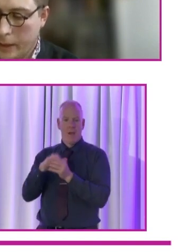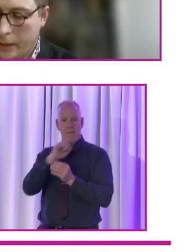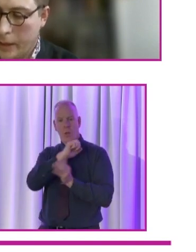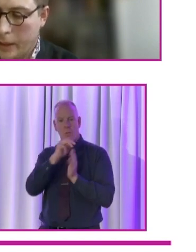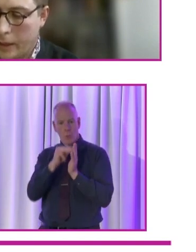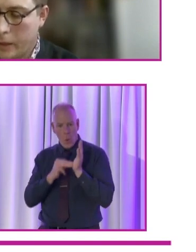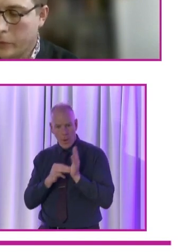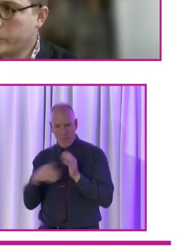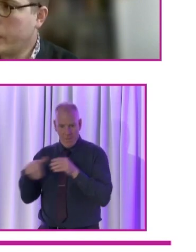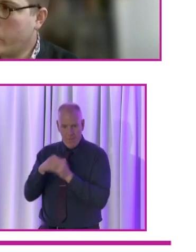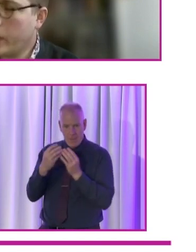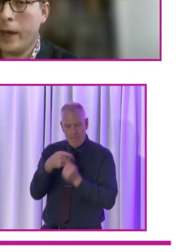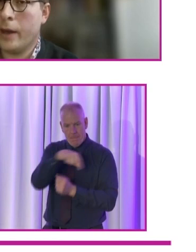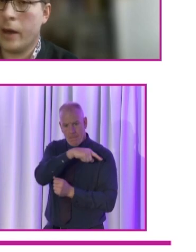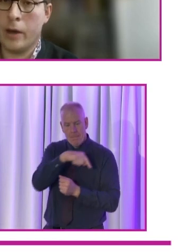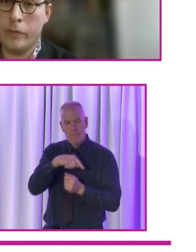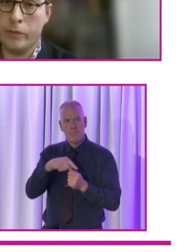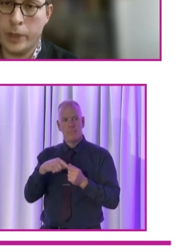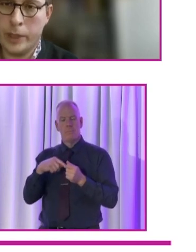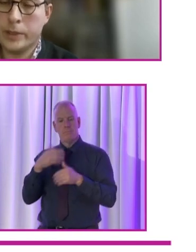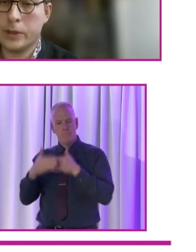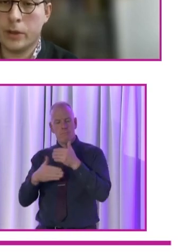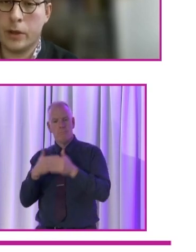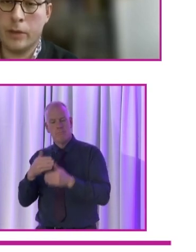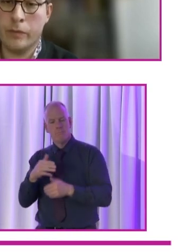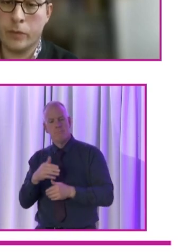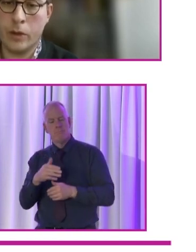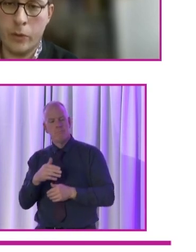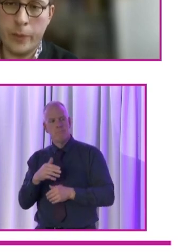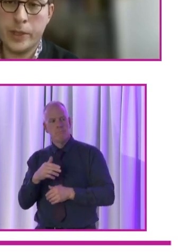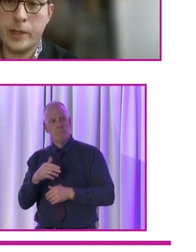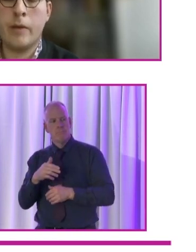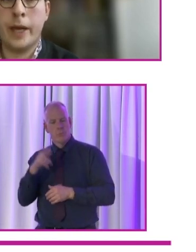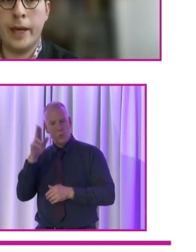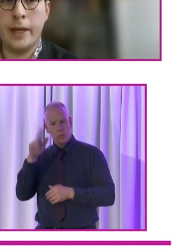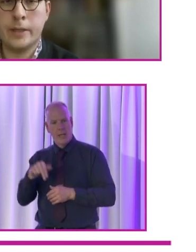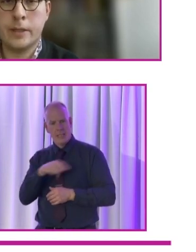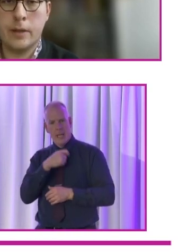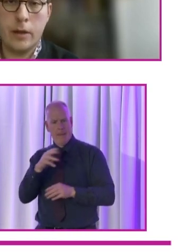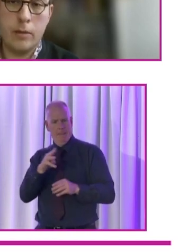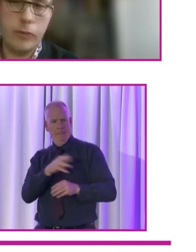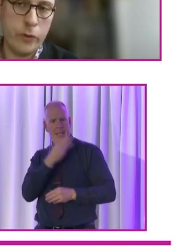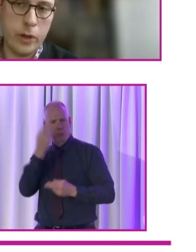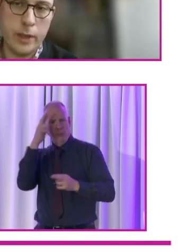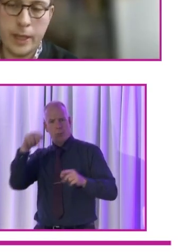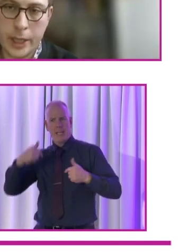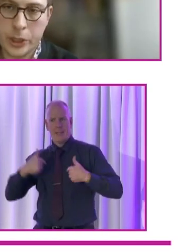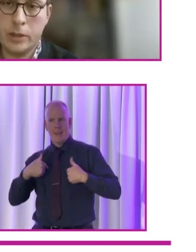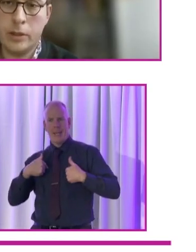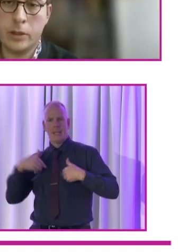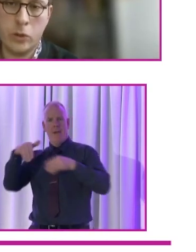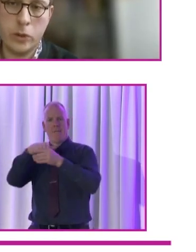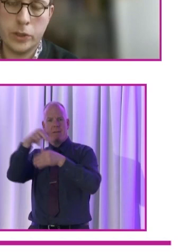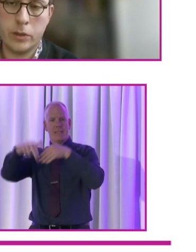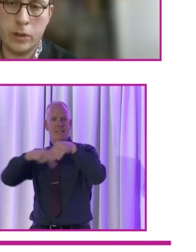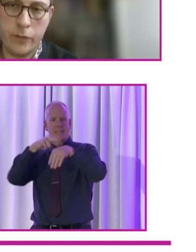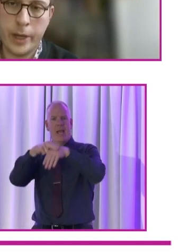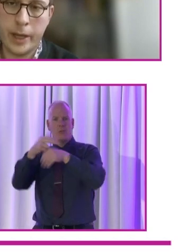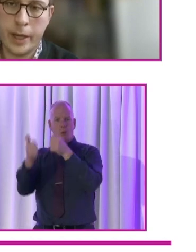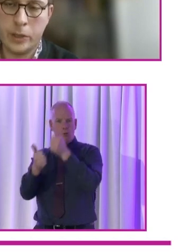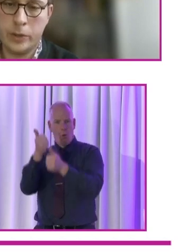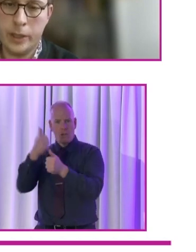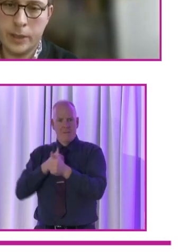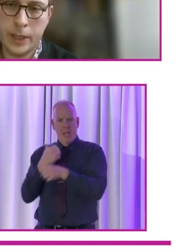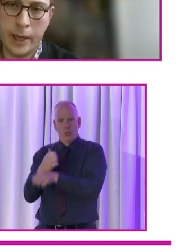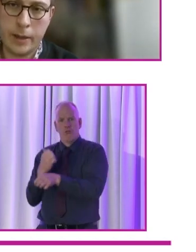program who say, okay, please represent my case before the national court of